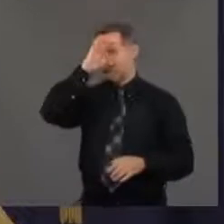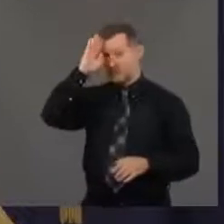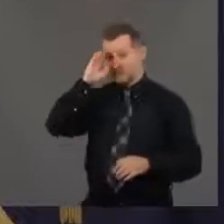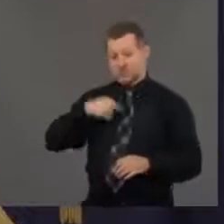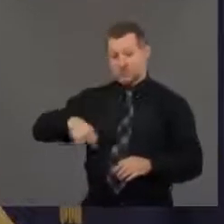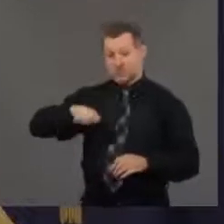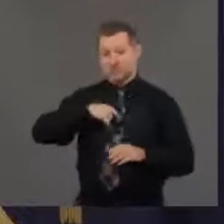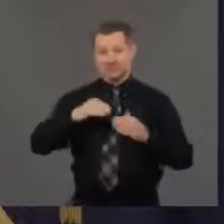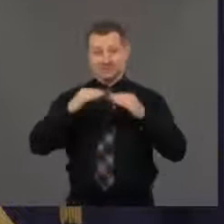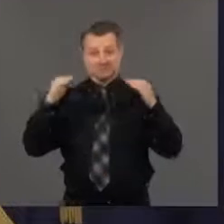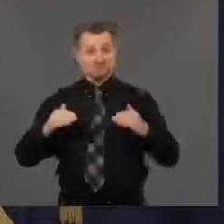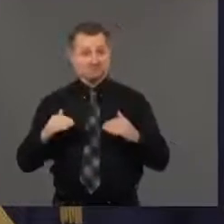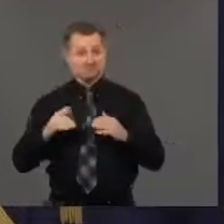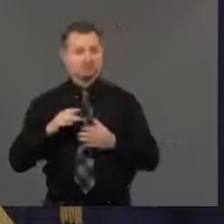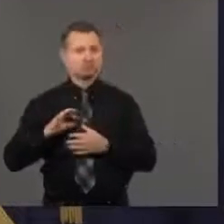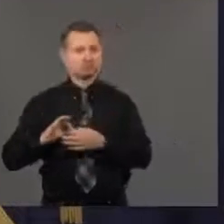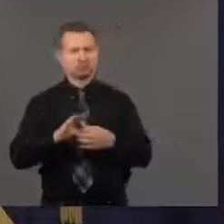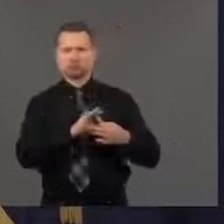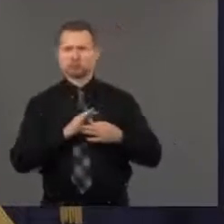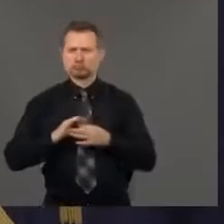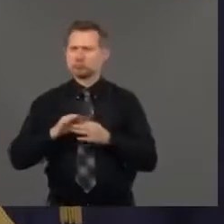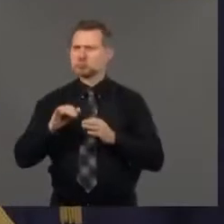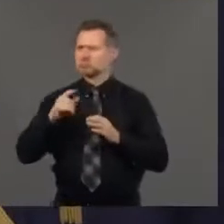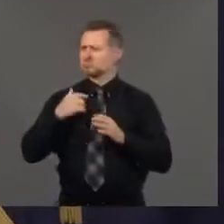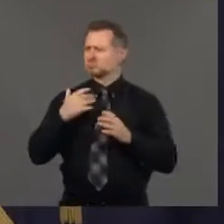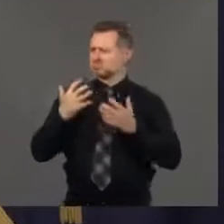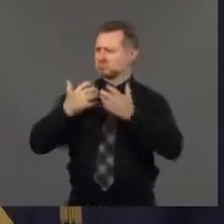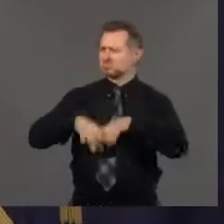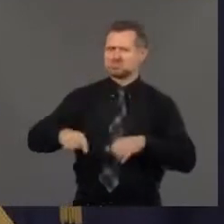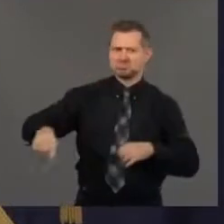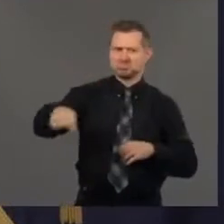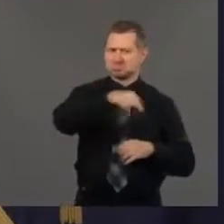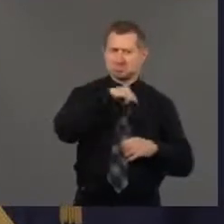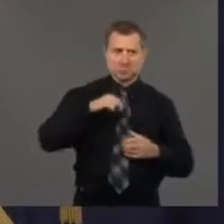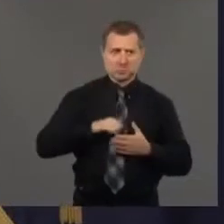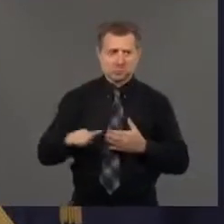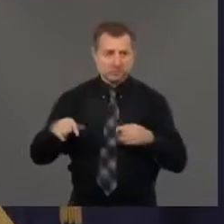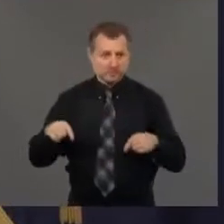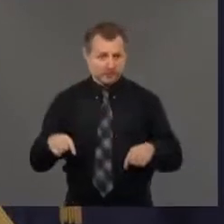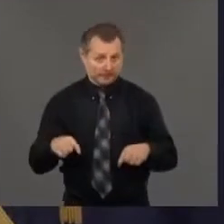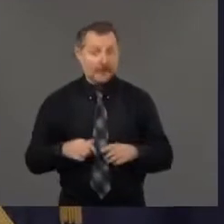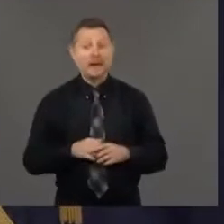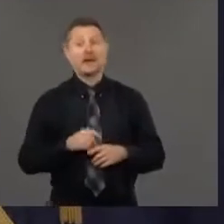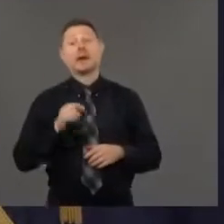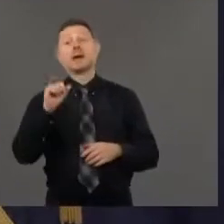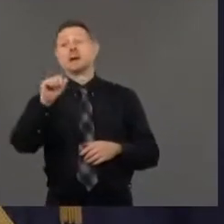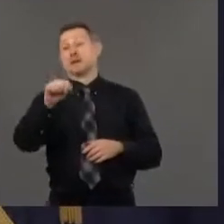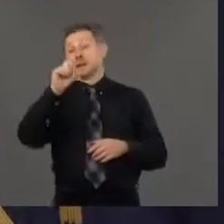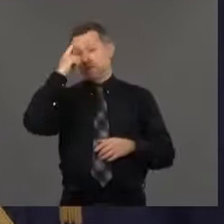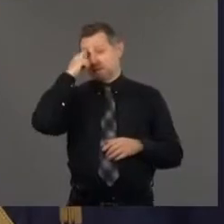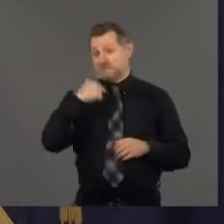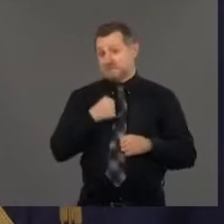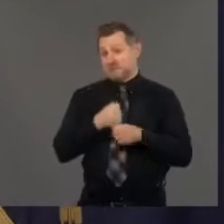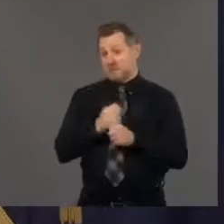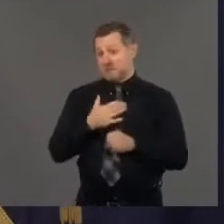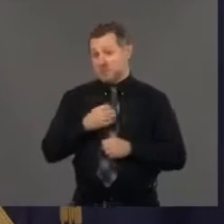longer-term production mode. If you put those states together, can we manufacture our